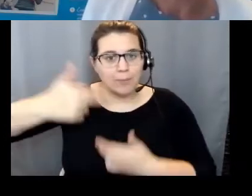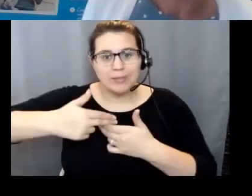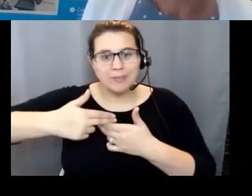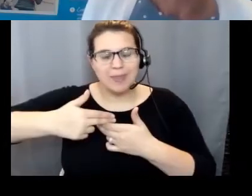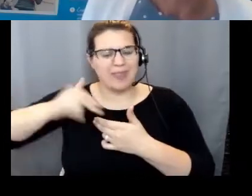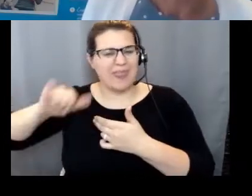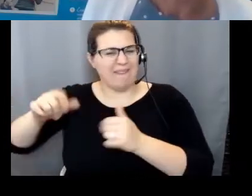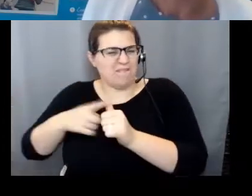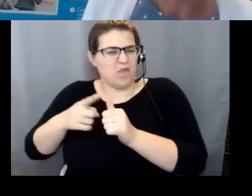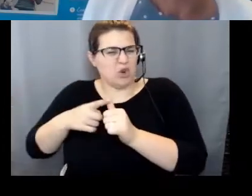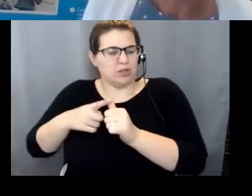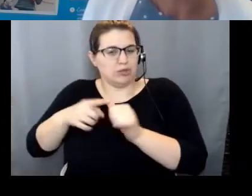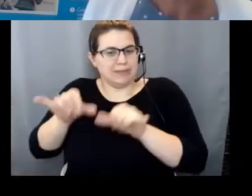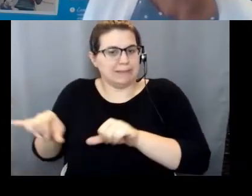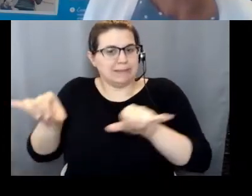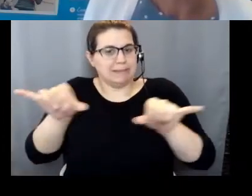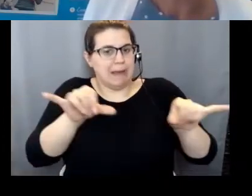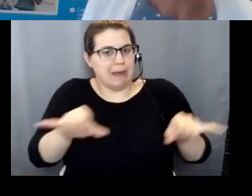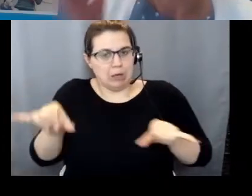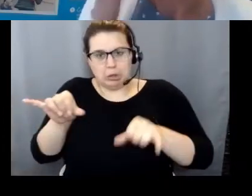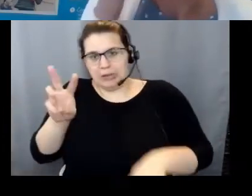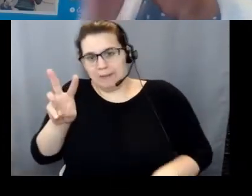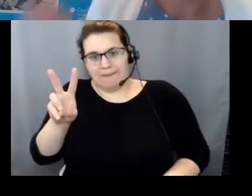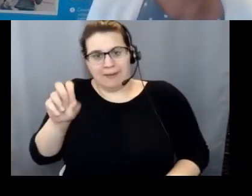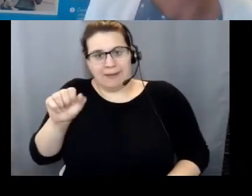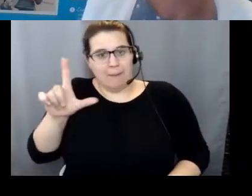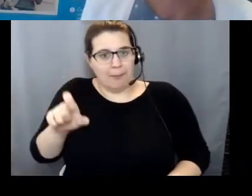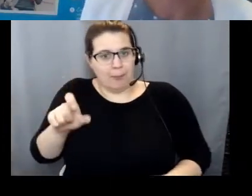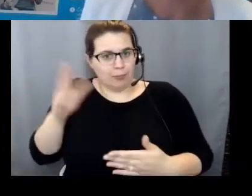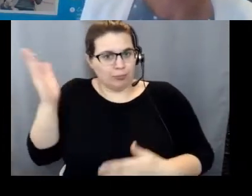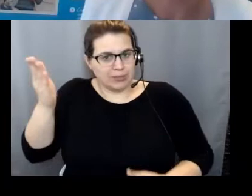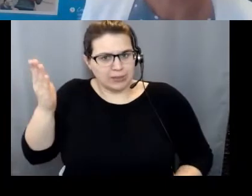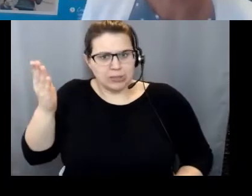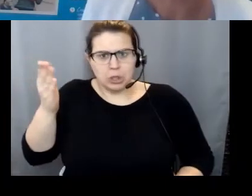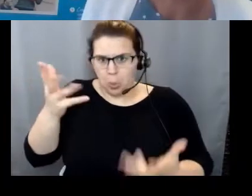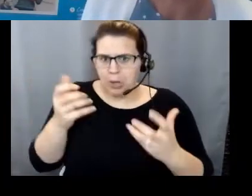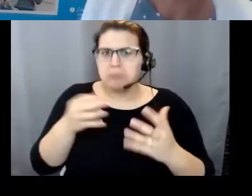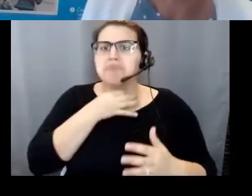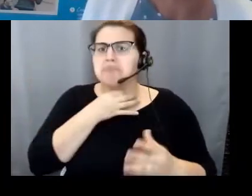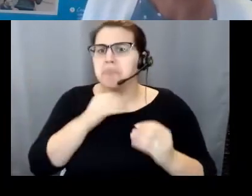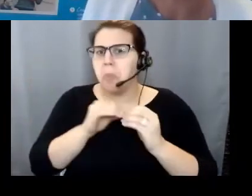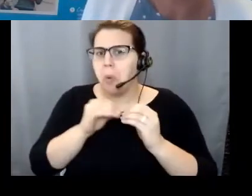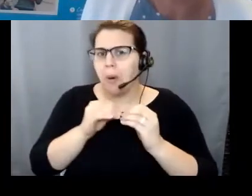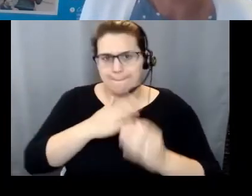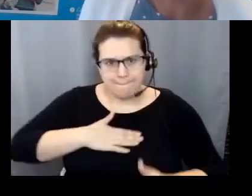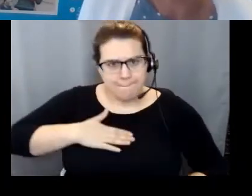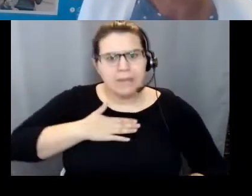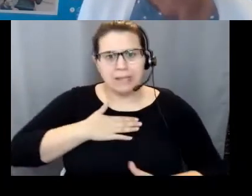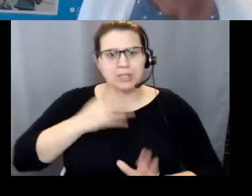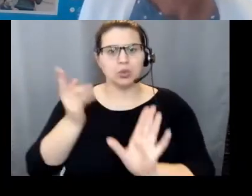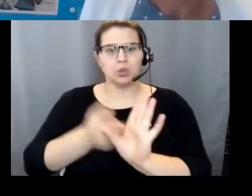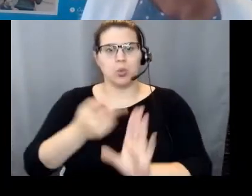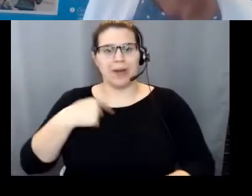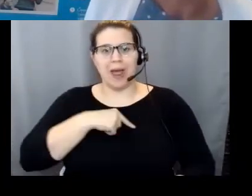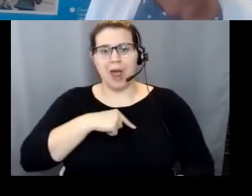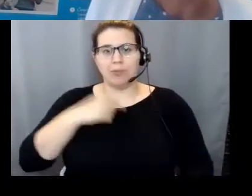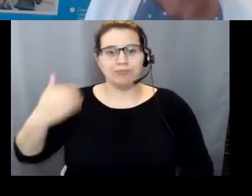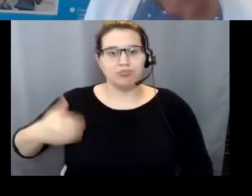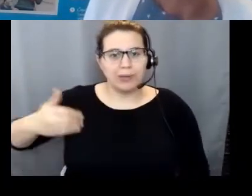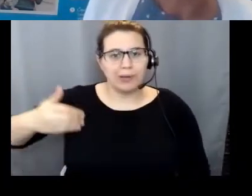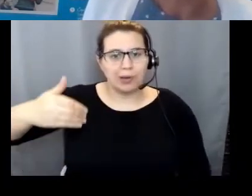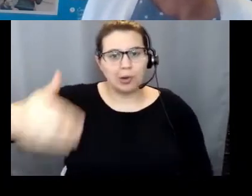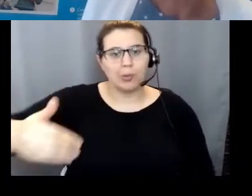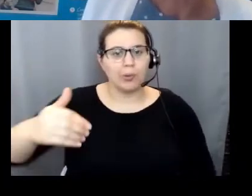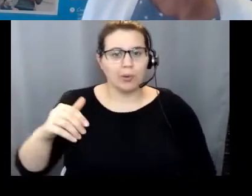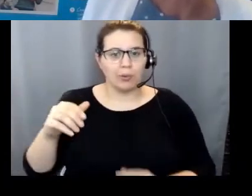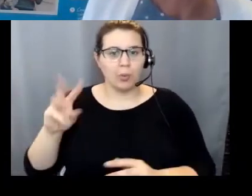you want to learn more about the details of the program, I highly encourage you to attend one of the reoccurring webinars. They're an hour long